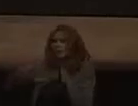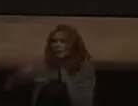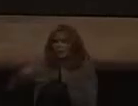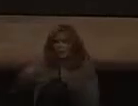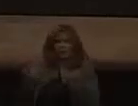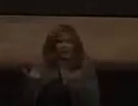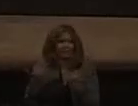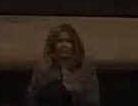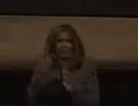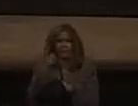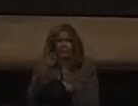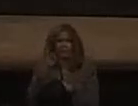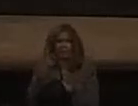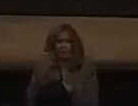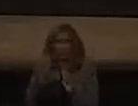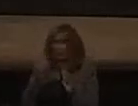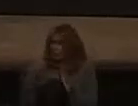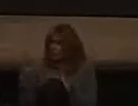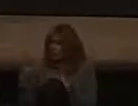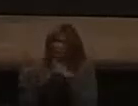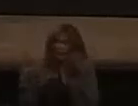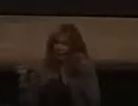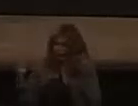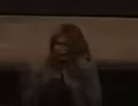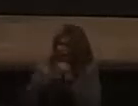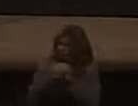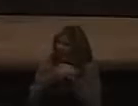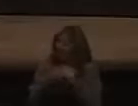21st century, and we understand